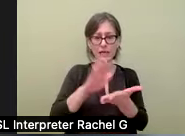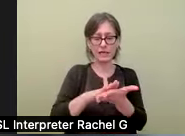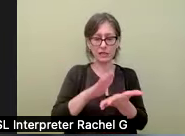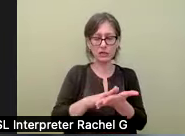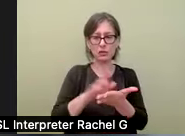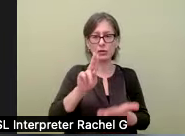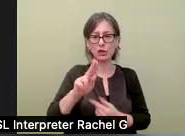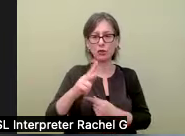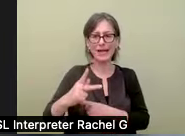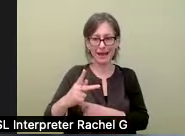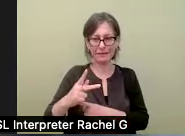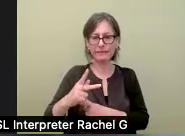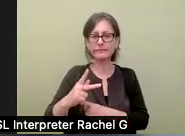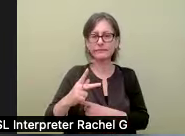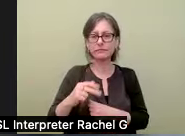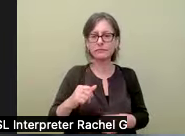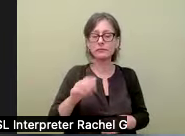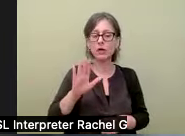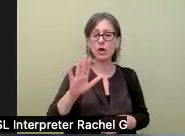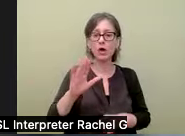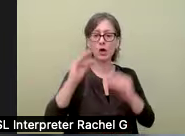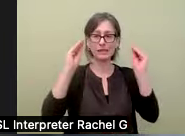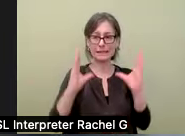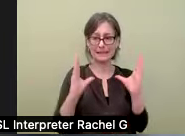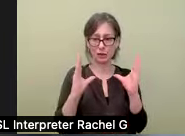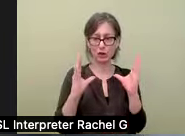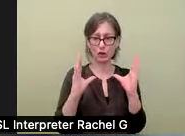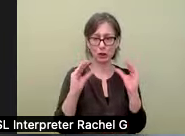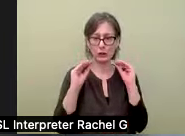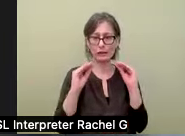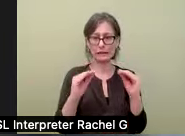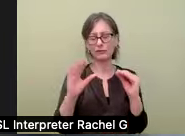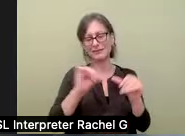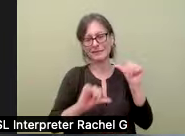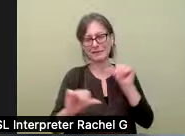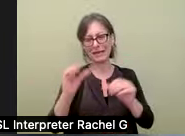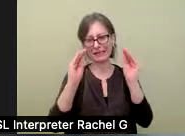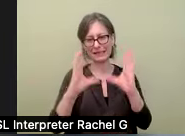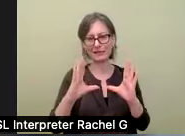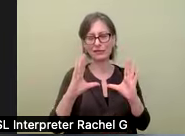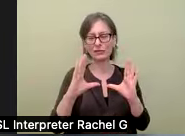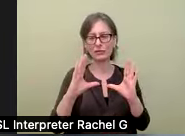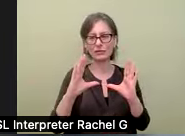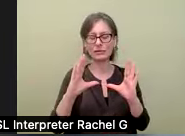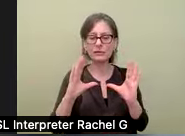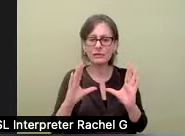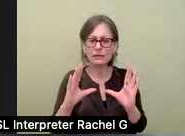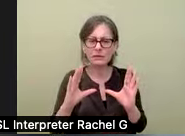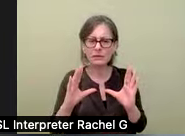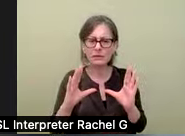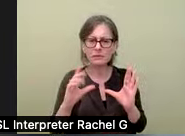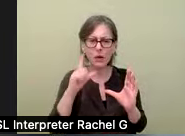United Kingdom. And her teacher happened to teach them, her science teacher happened to teach them about tsunamis. If you're not making